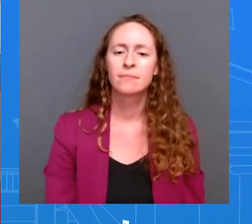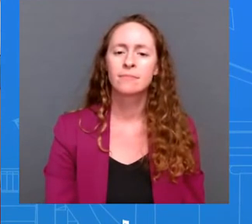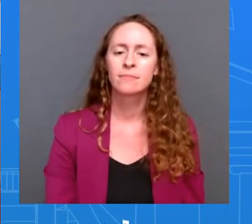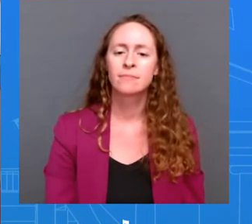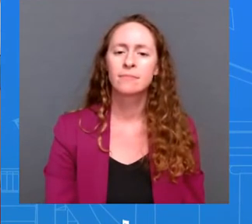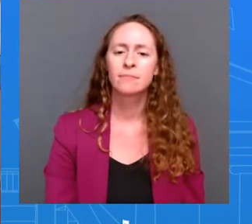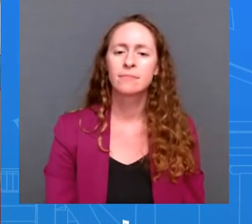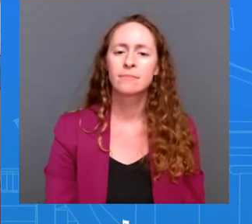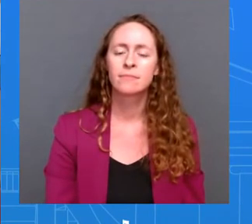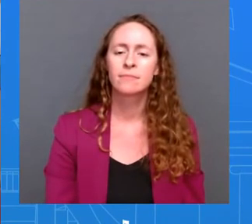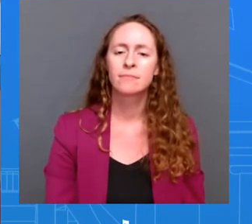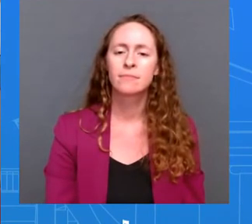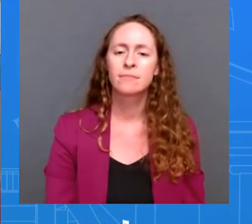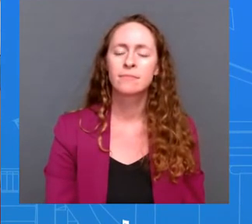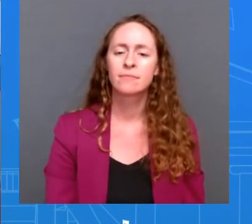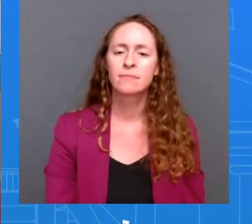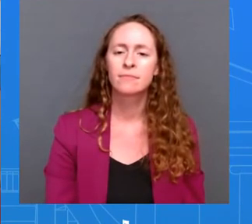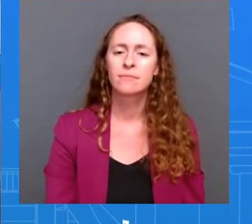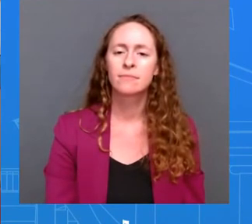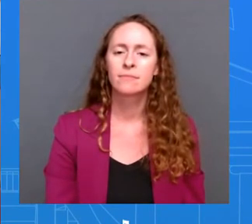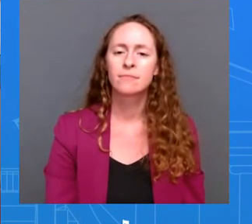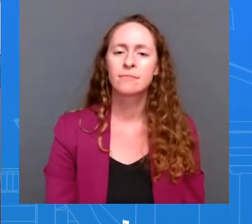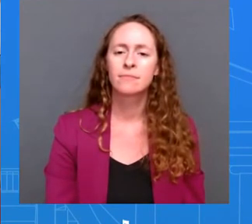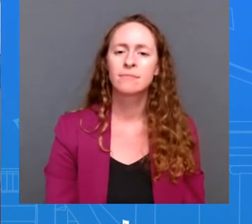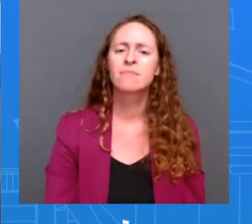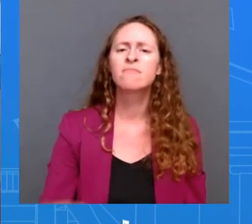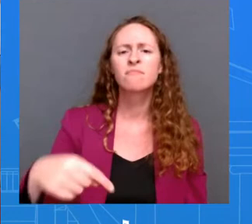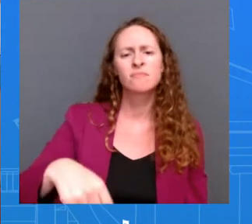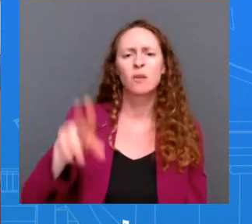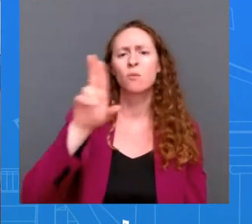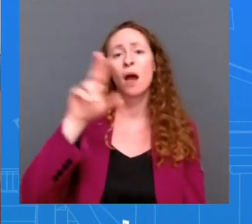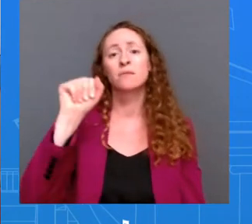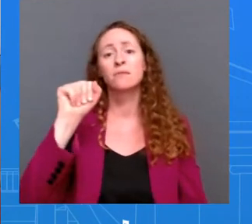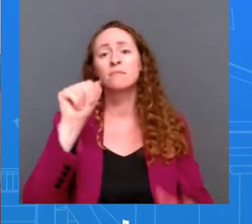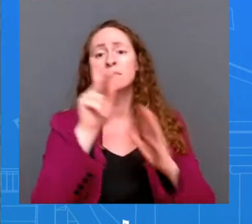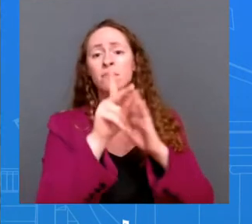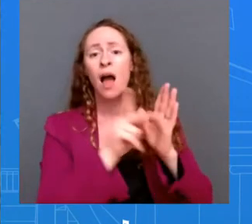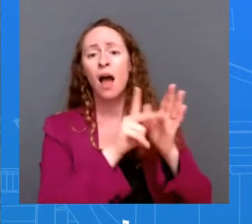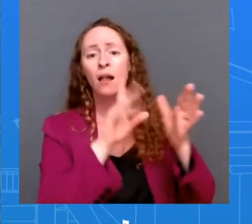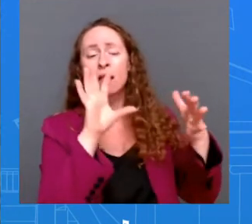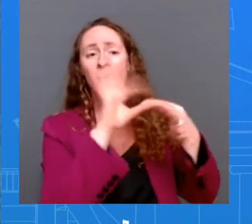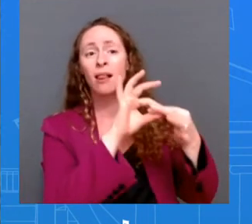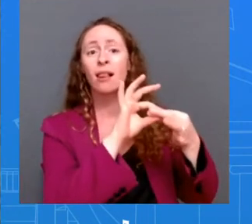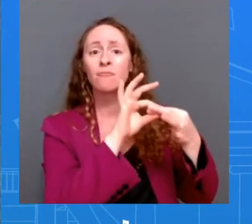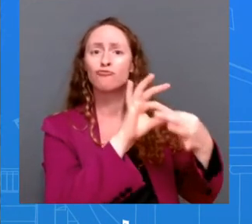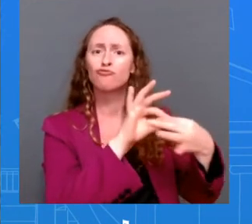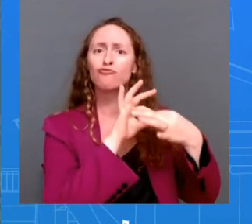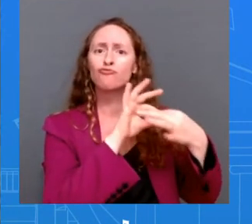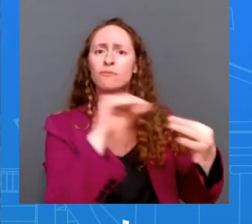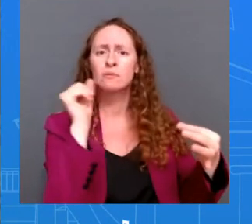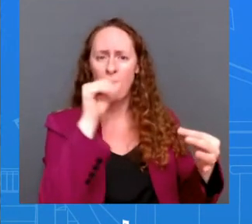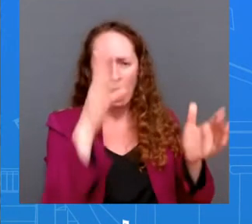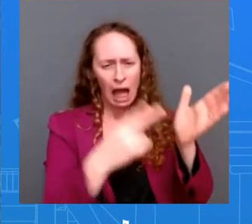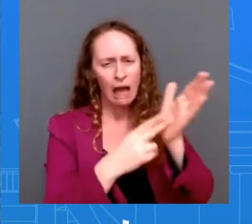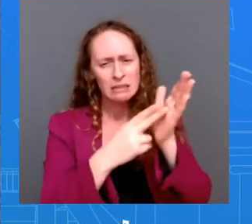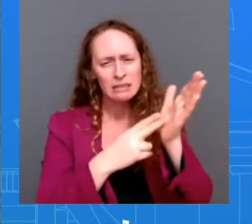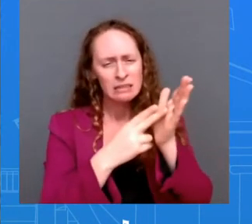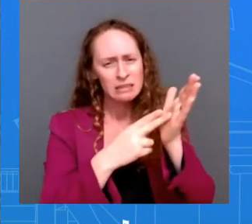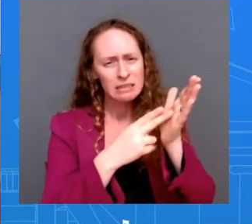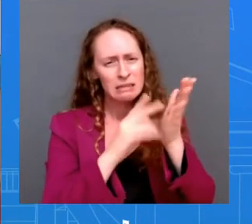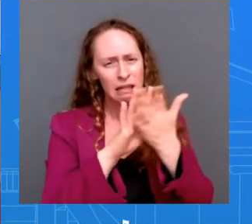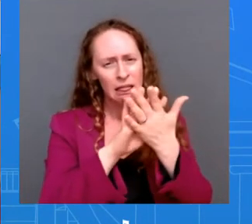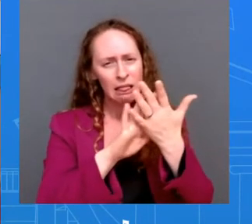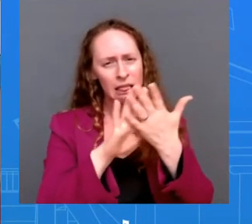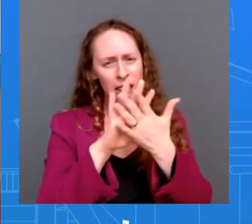ambiguity that has allowed tensions like we're seeing now have developed? No, we would not agree with that at all. No. So on